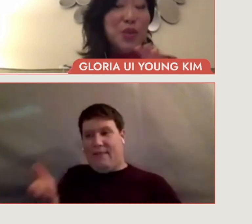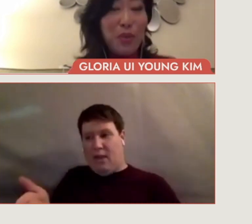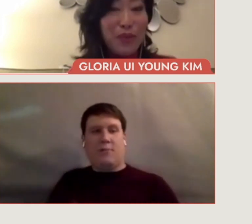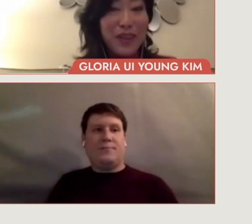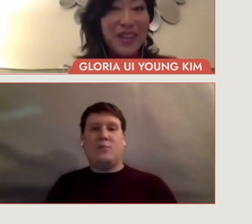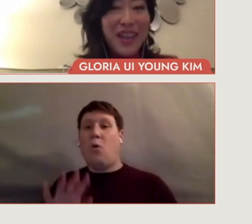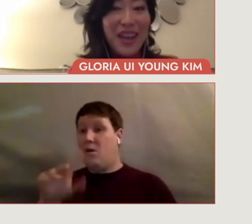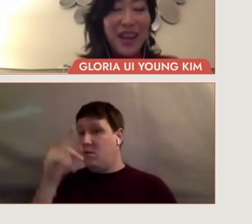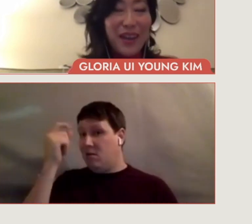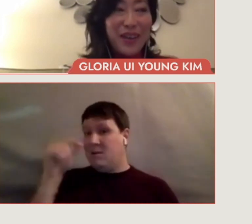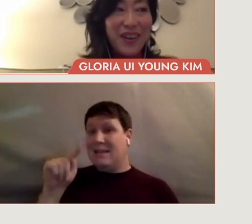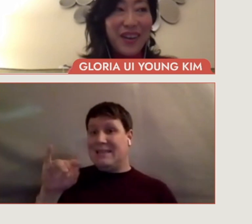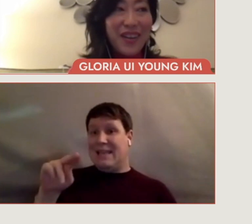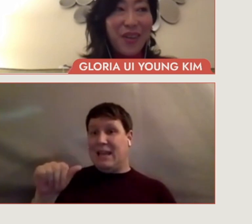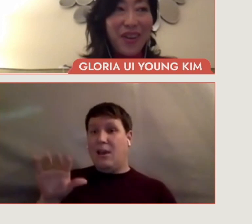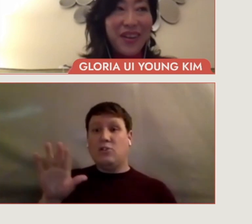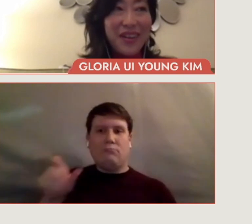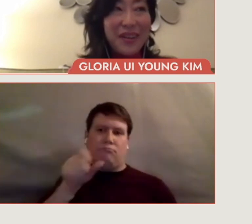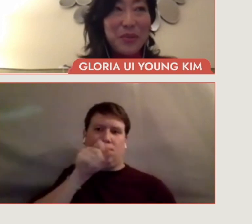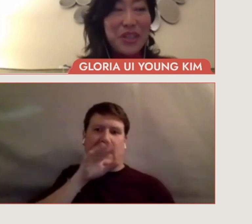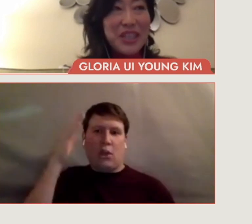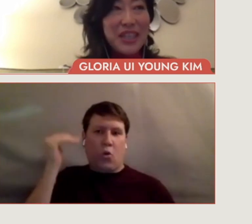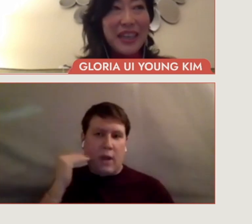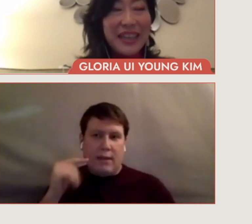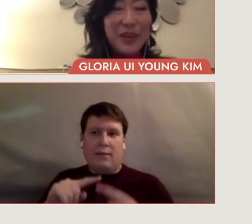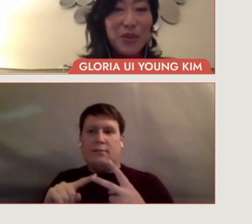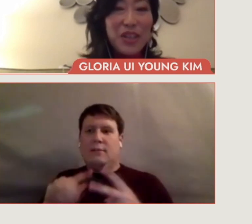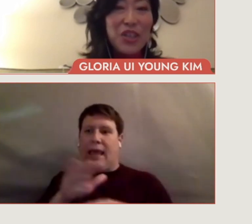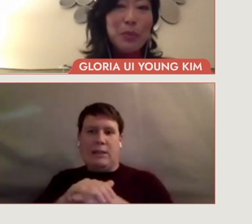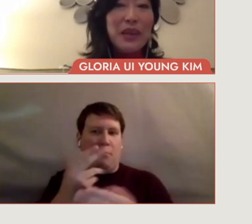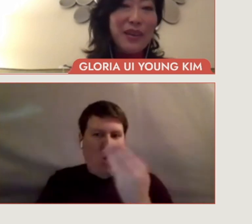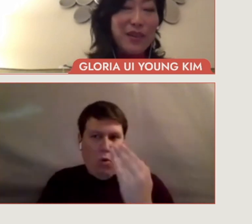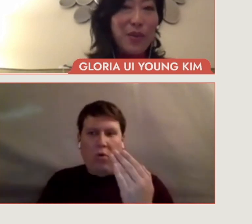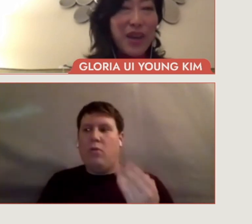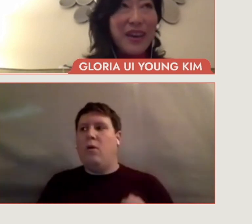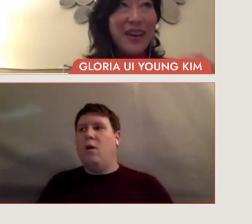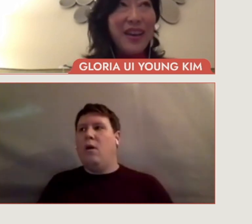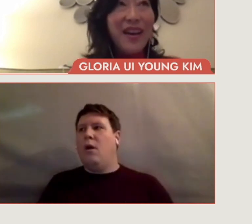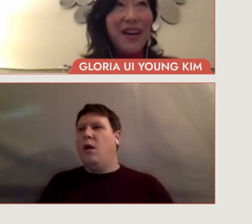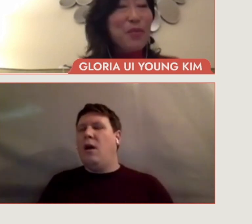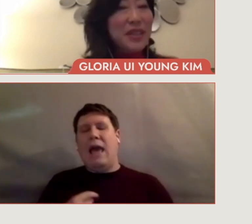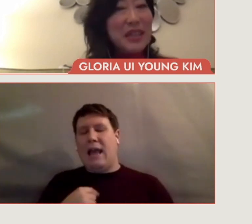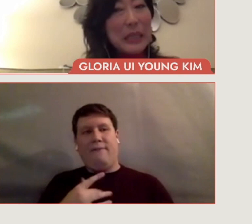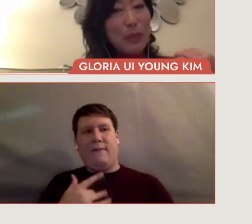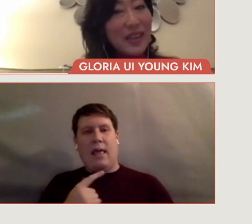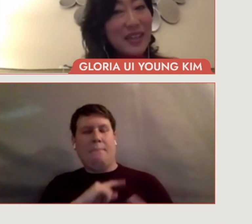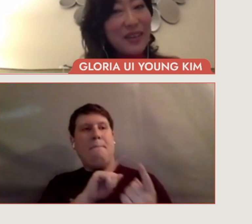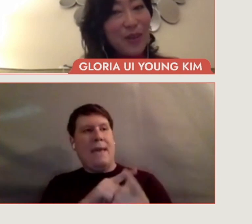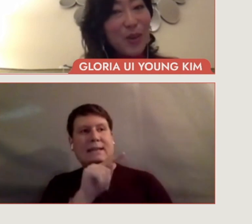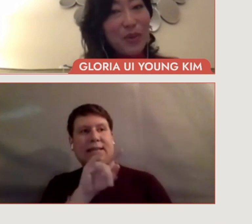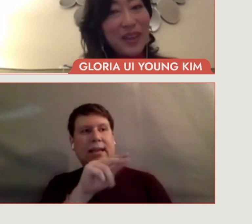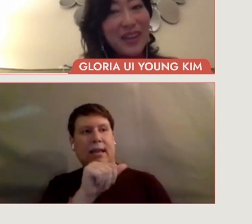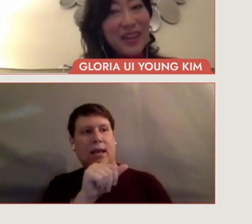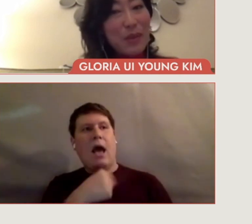also perfect. And I thought, well, shit, she just played her in a way that I wasn't expecting